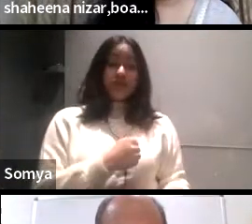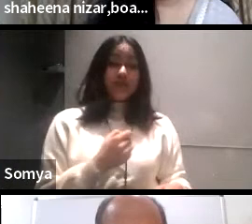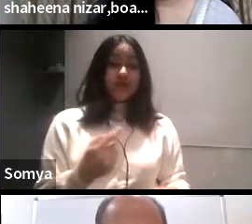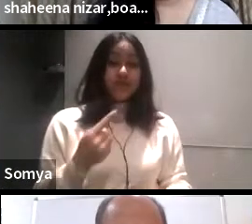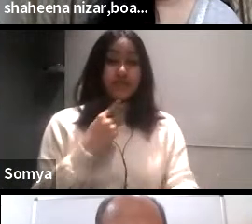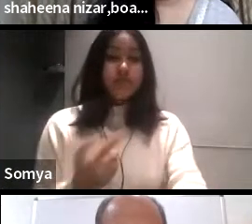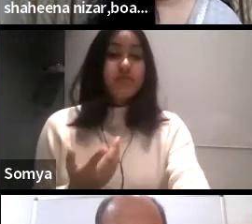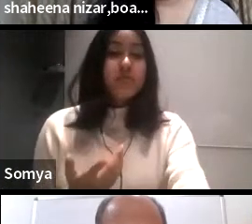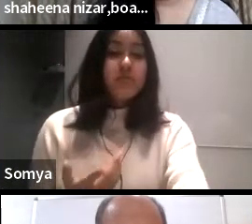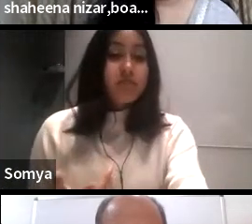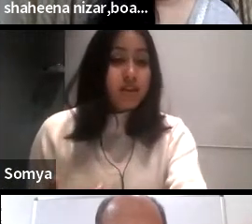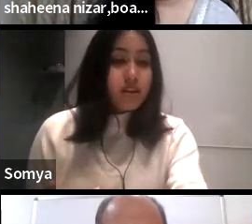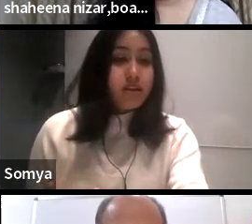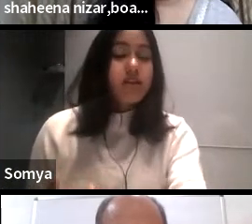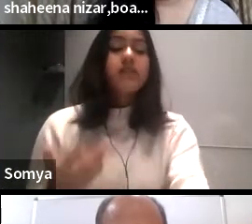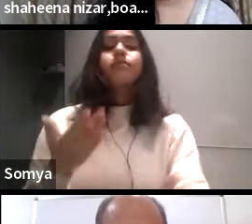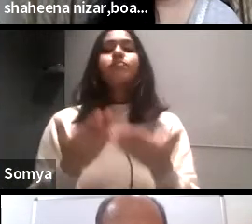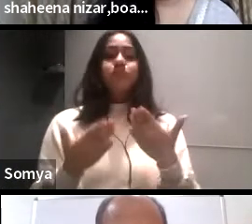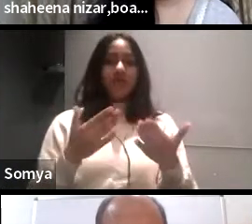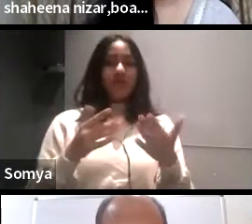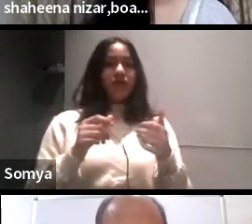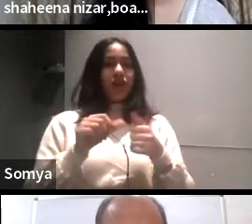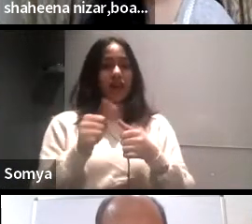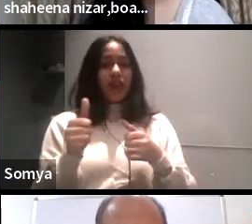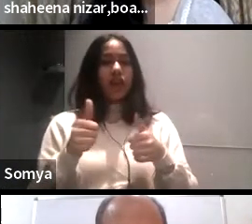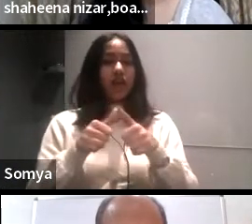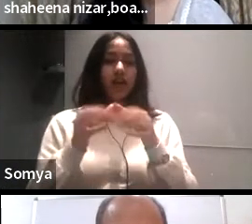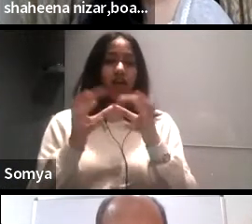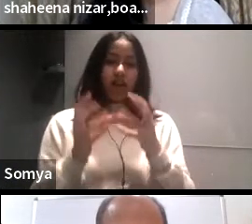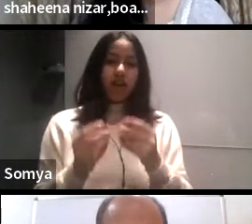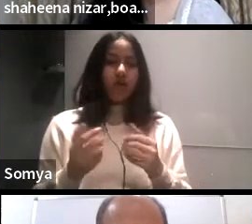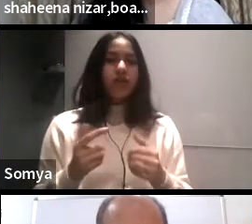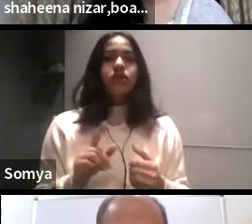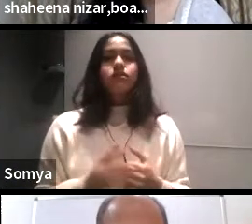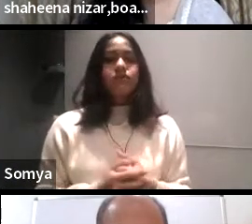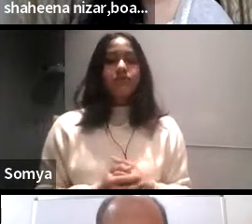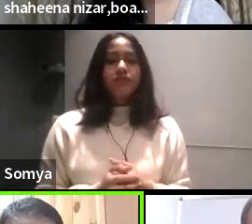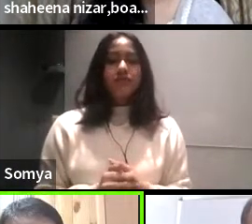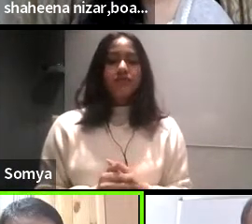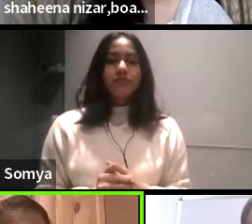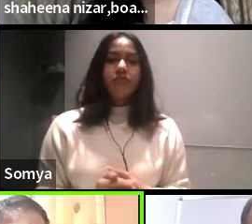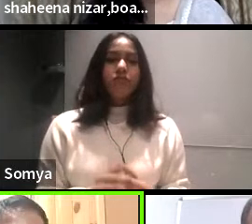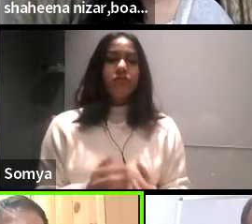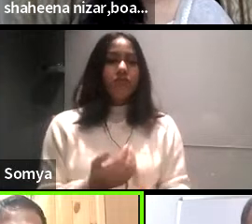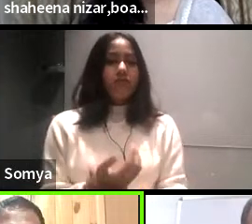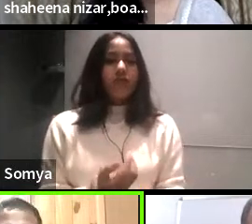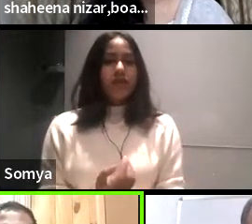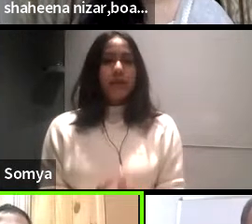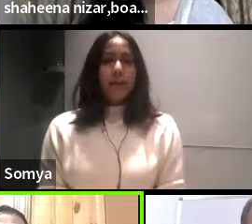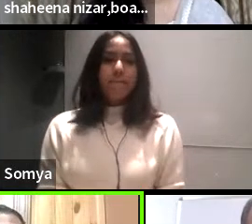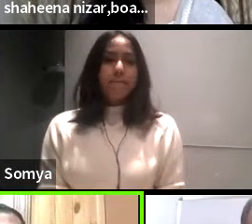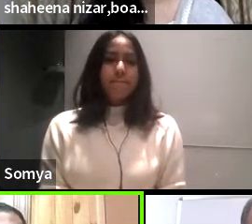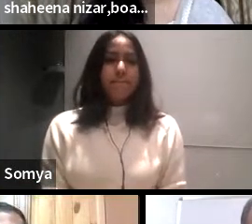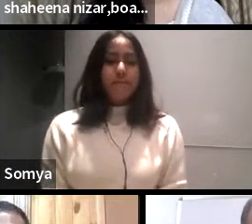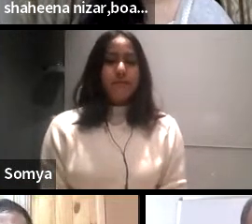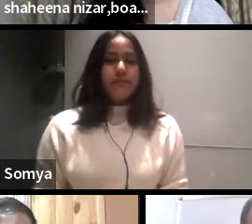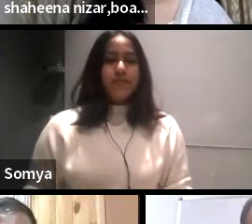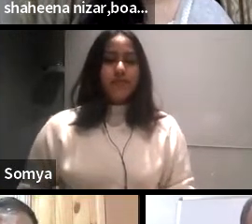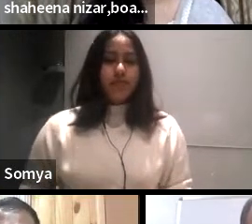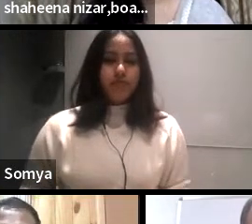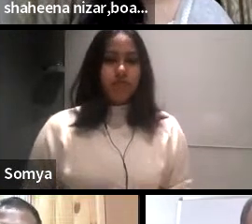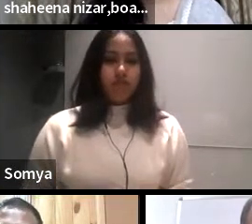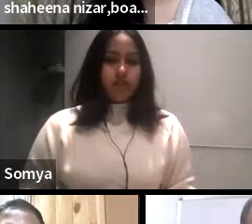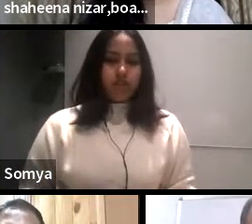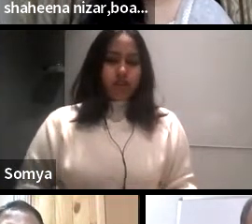logged in from another account. That's why. No, my bad. Sorry, Revati ji, my bad. Okay.